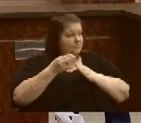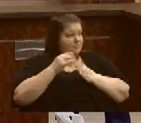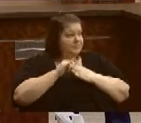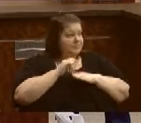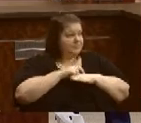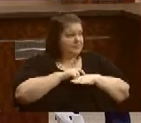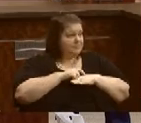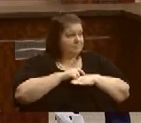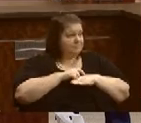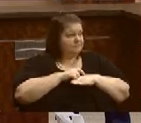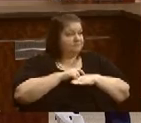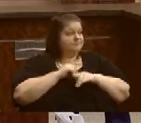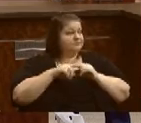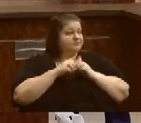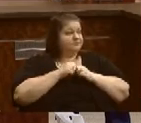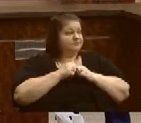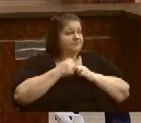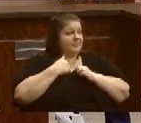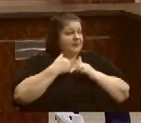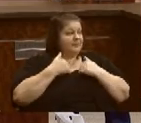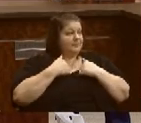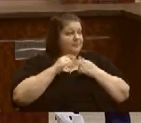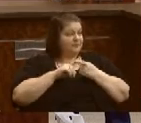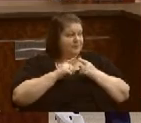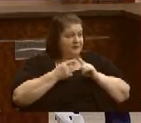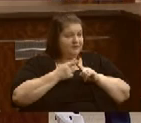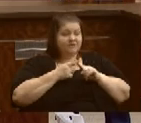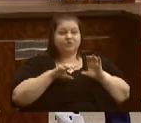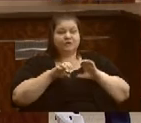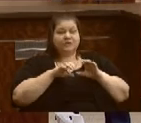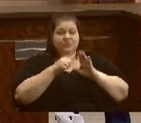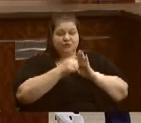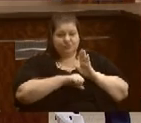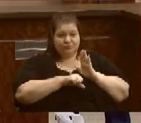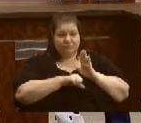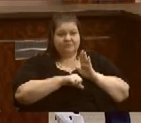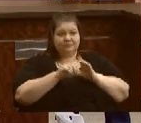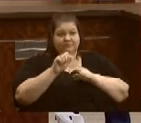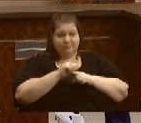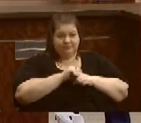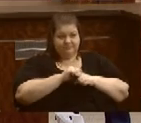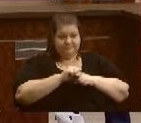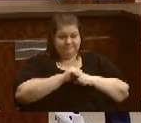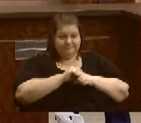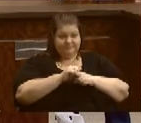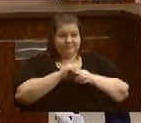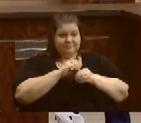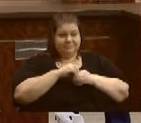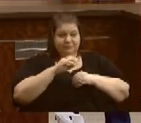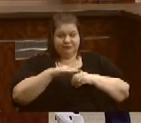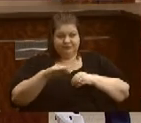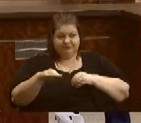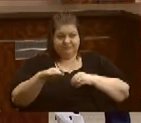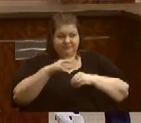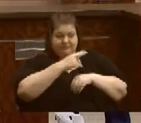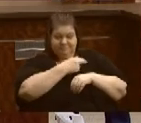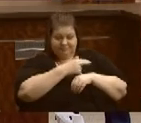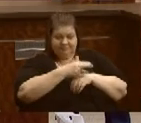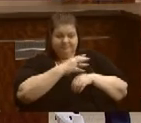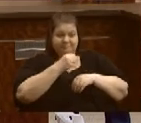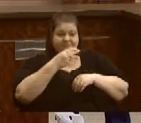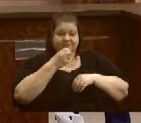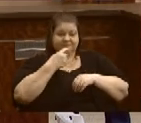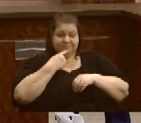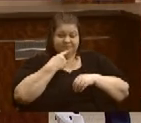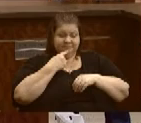miracle, I had a friend of mine here doing the surgical residency in the Prince George's Hospital, and he said, you know,